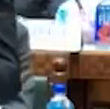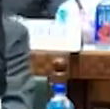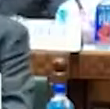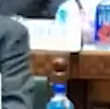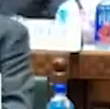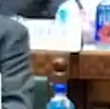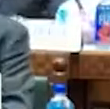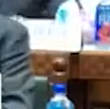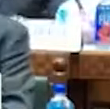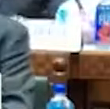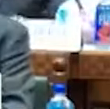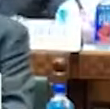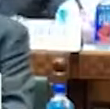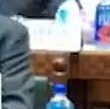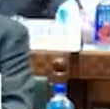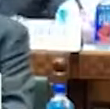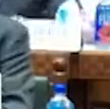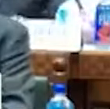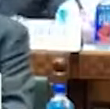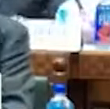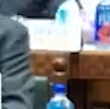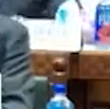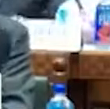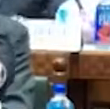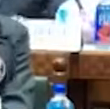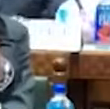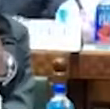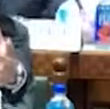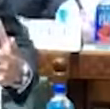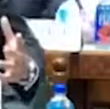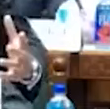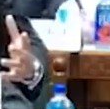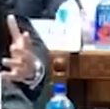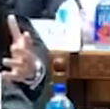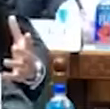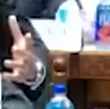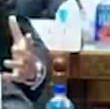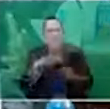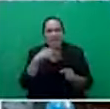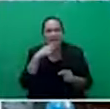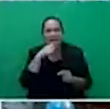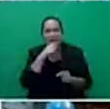How can us talking about and celebrating Roy Krishna's